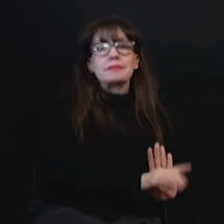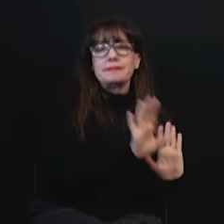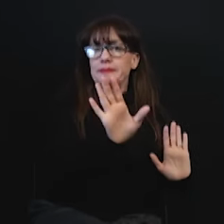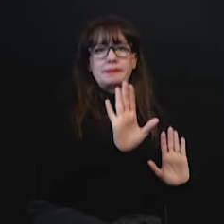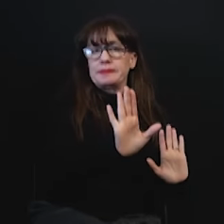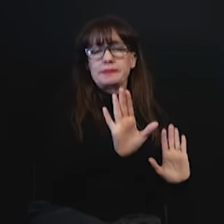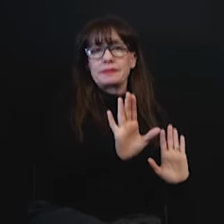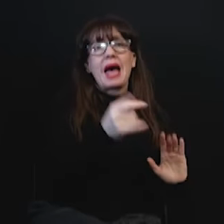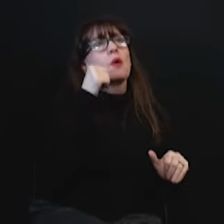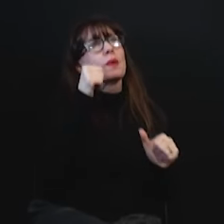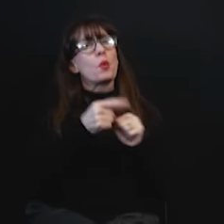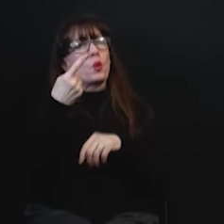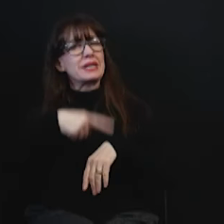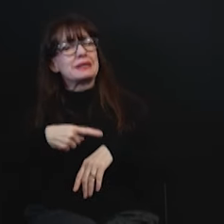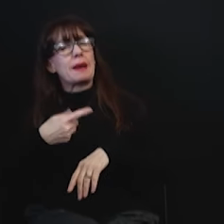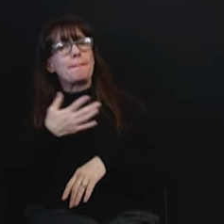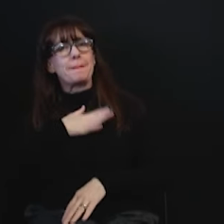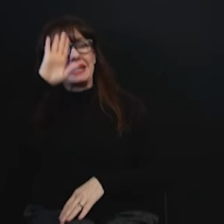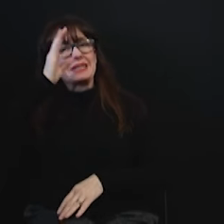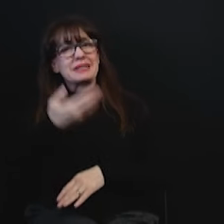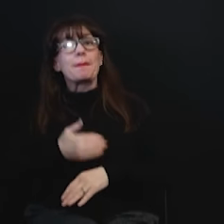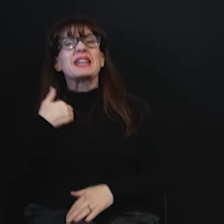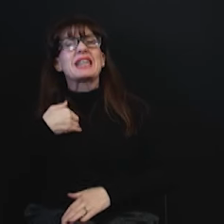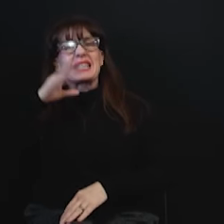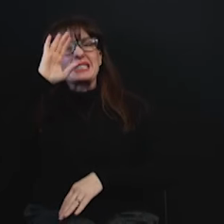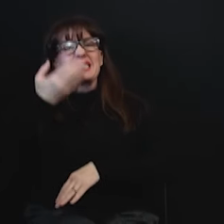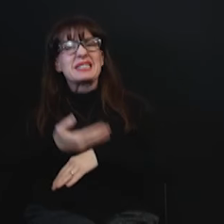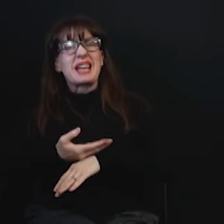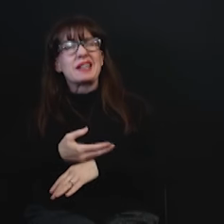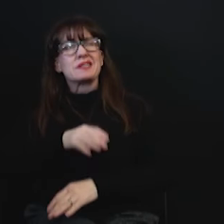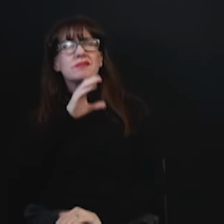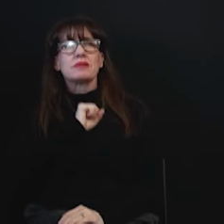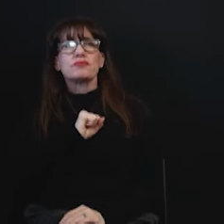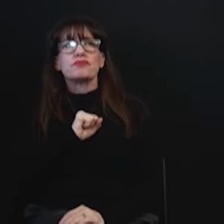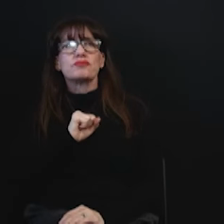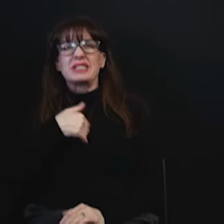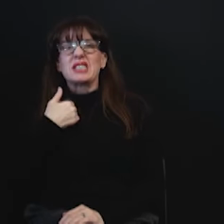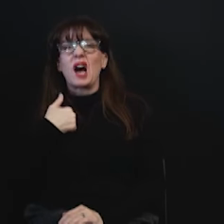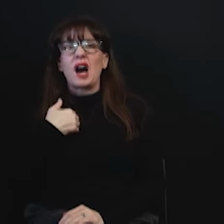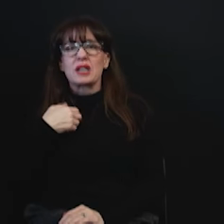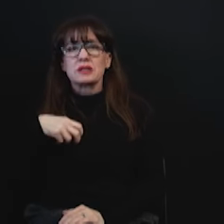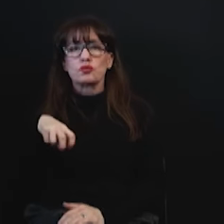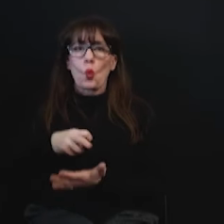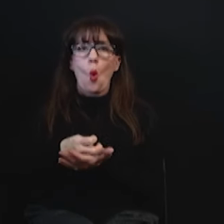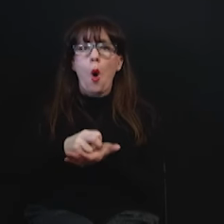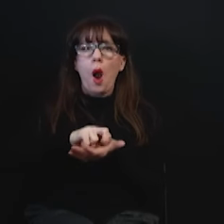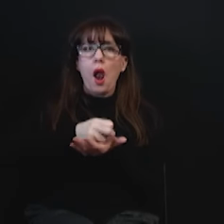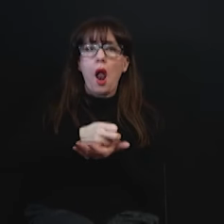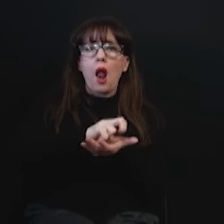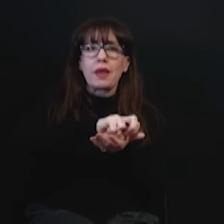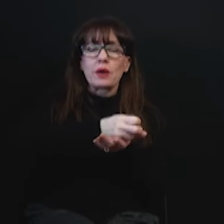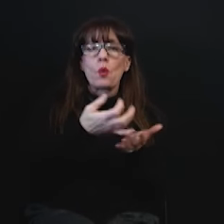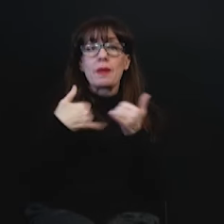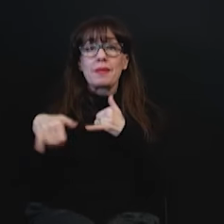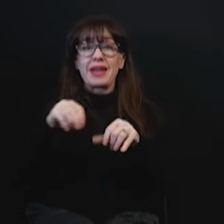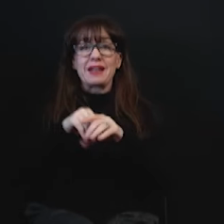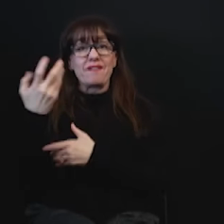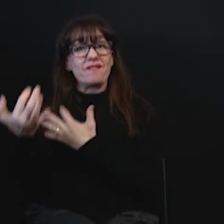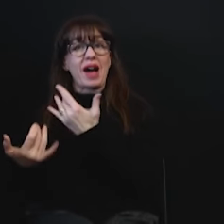time when my son, my youngest son, was just starting to crawl. And I remember one time we were playing in front of the